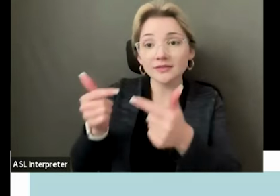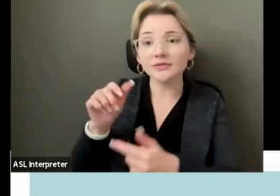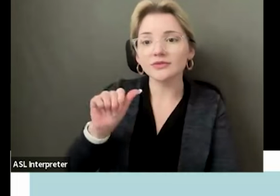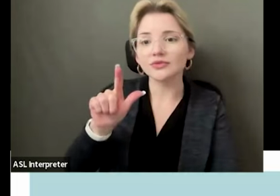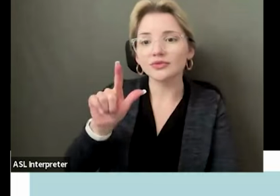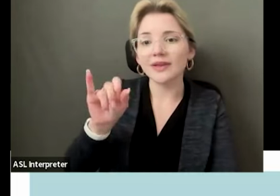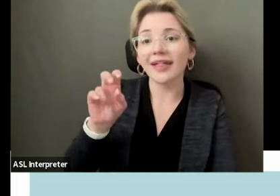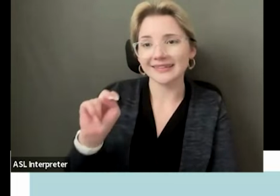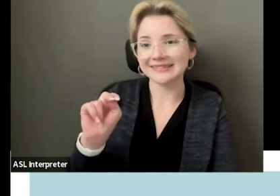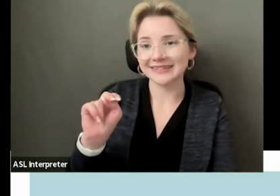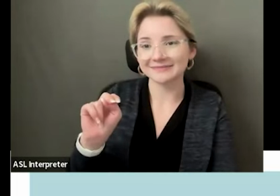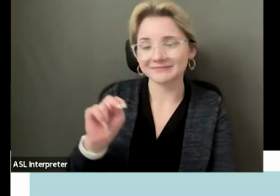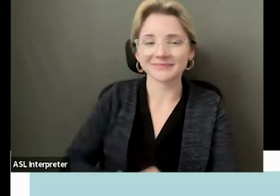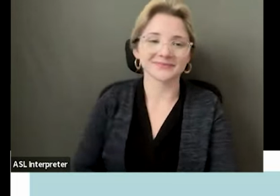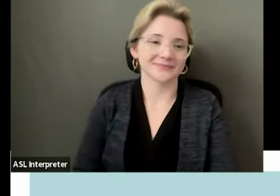Allison.